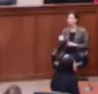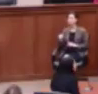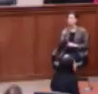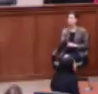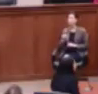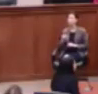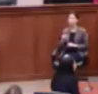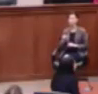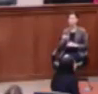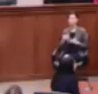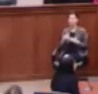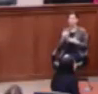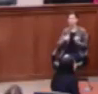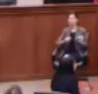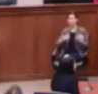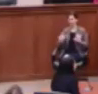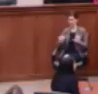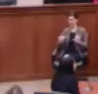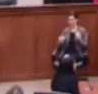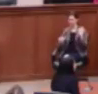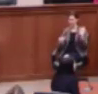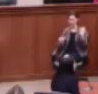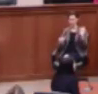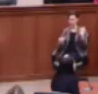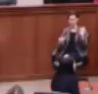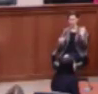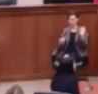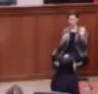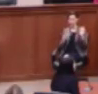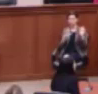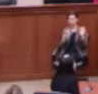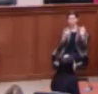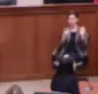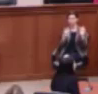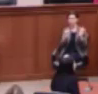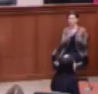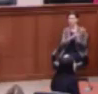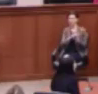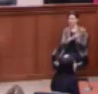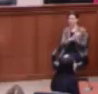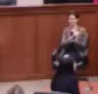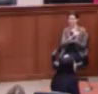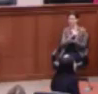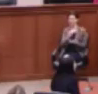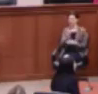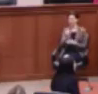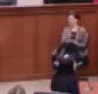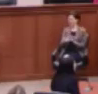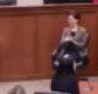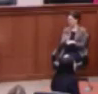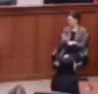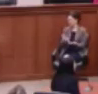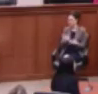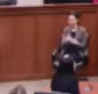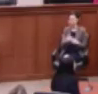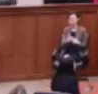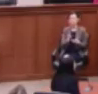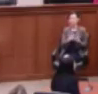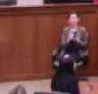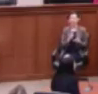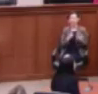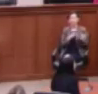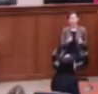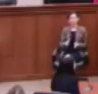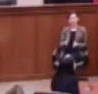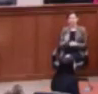at the next slide that we have, the CTE Academy is a part of our strategic plan and our